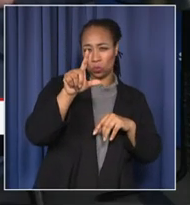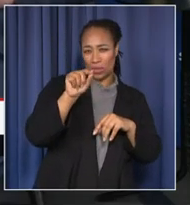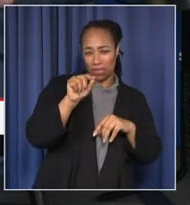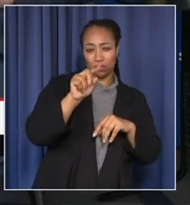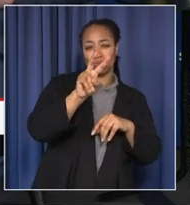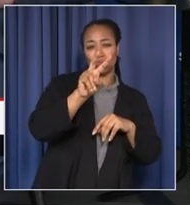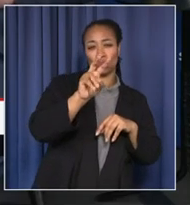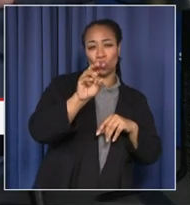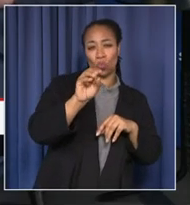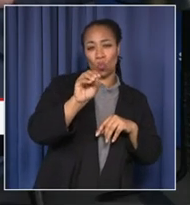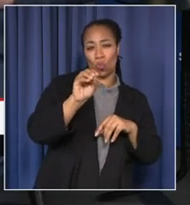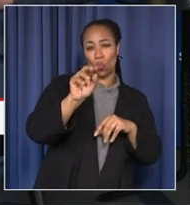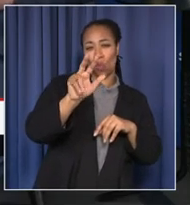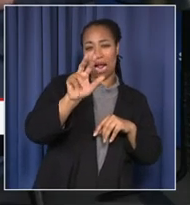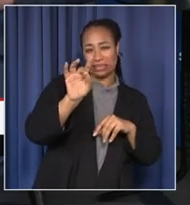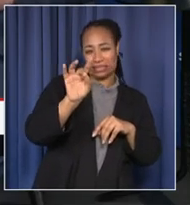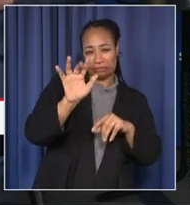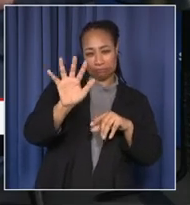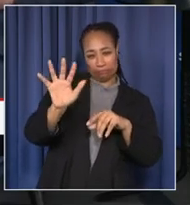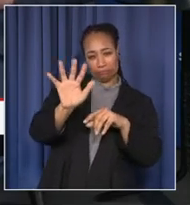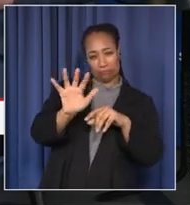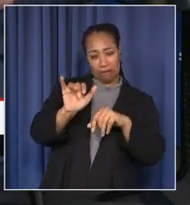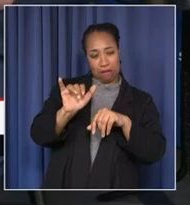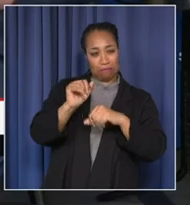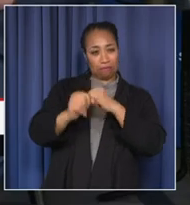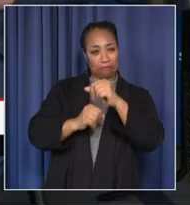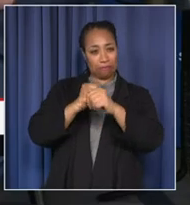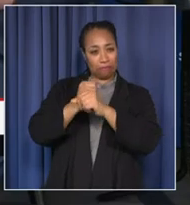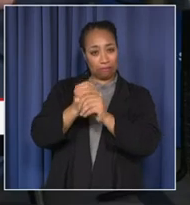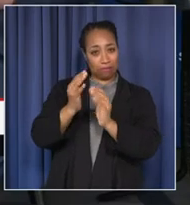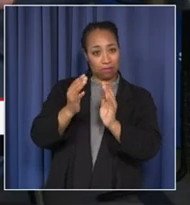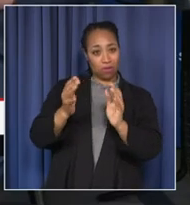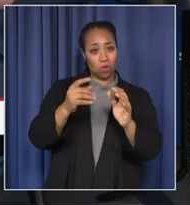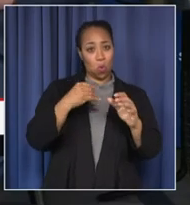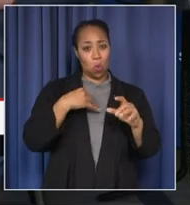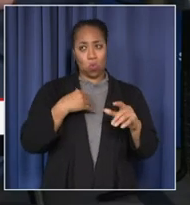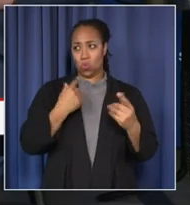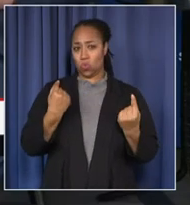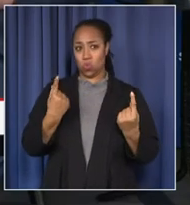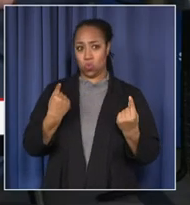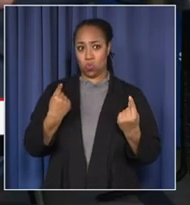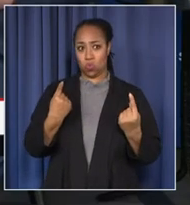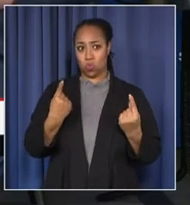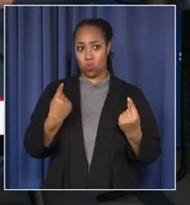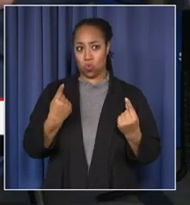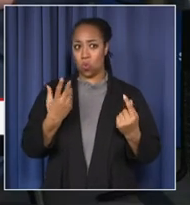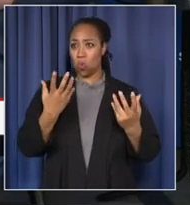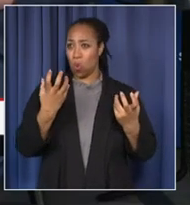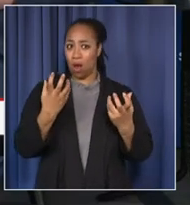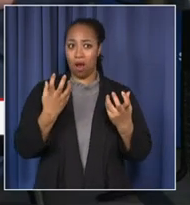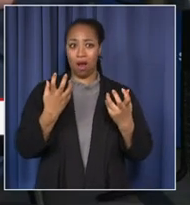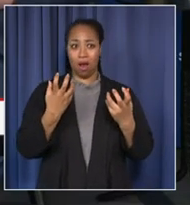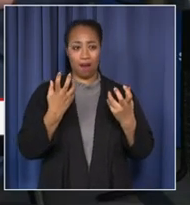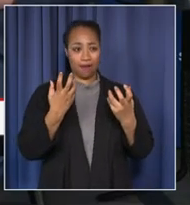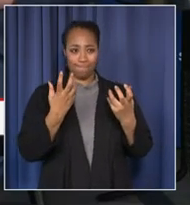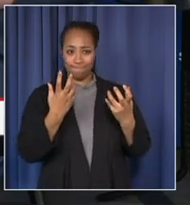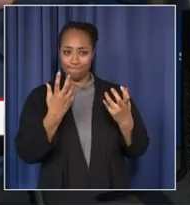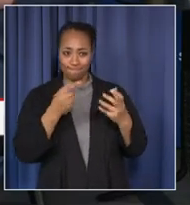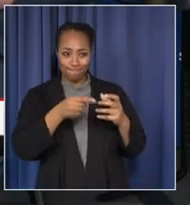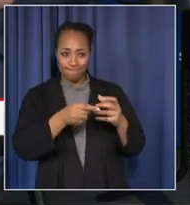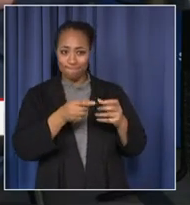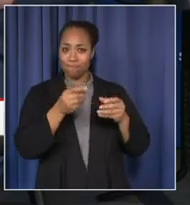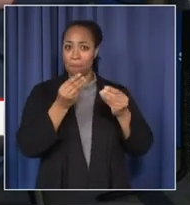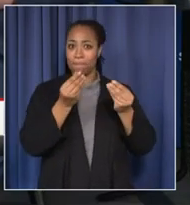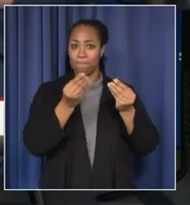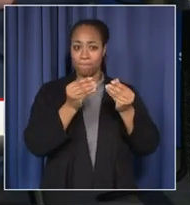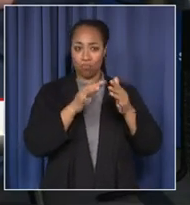to really make an investment in that property, we had to have control of it for longer than the next 14 years. So